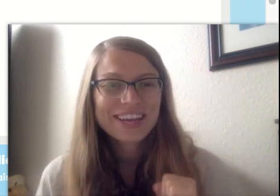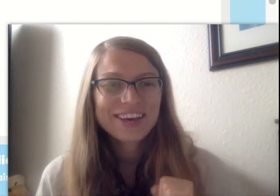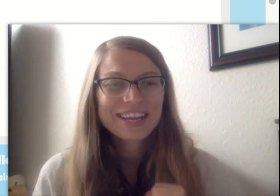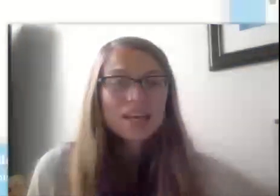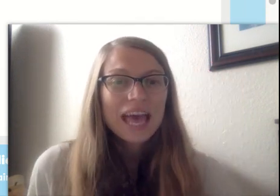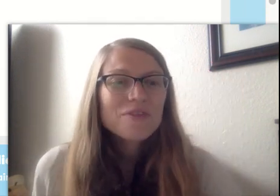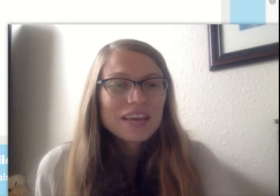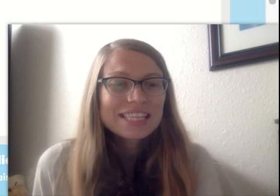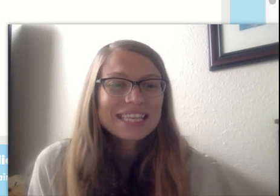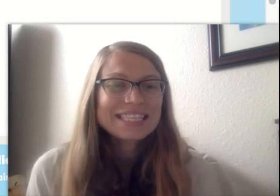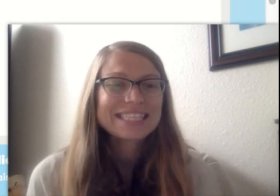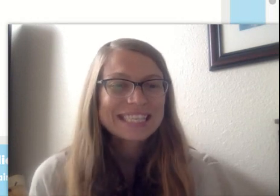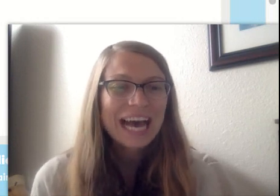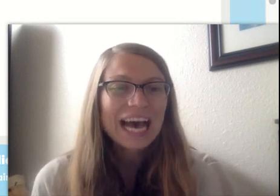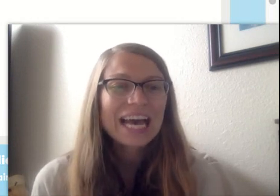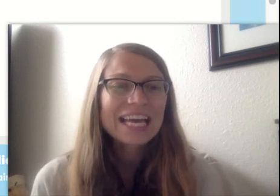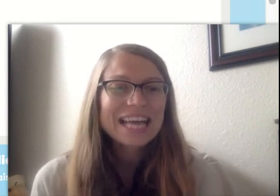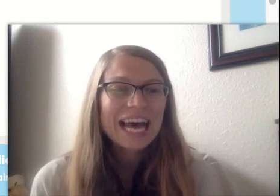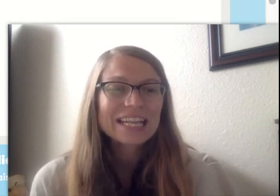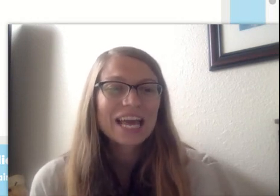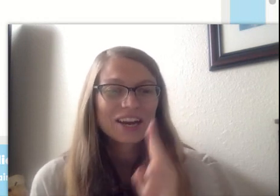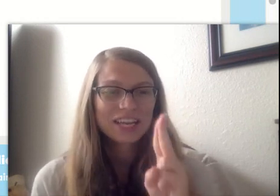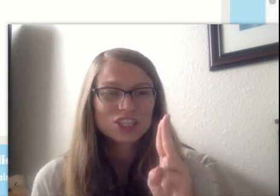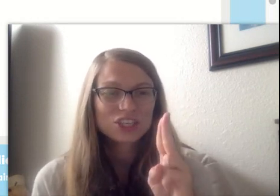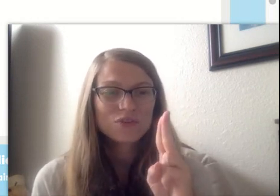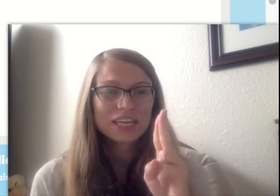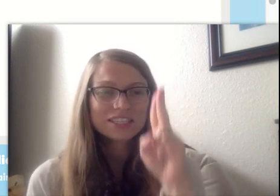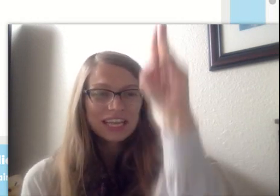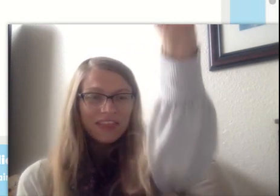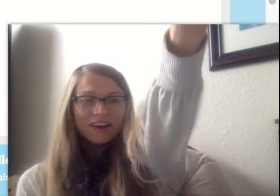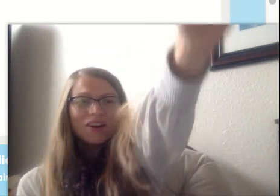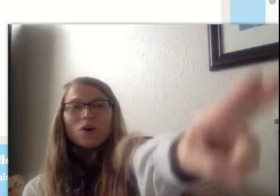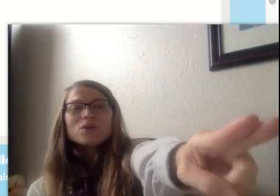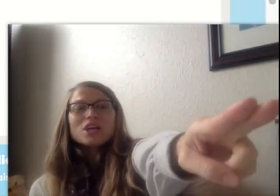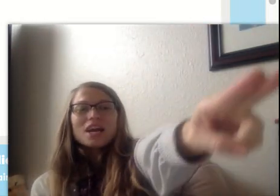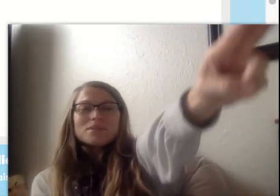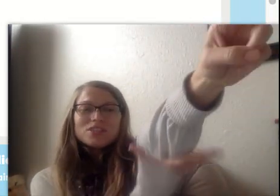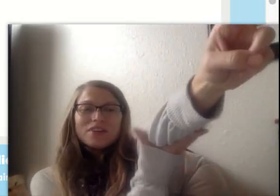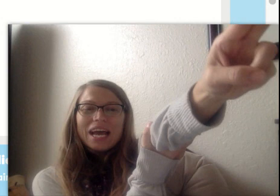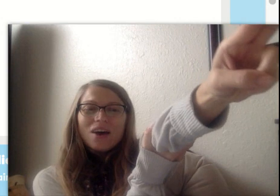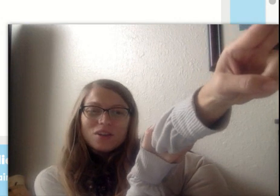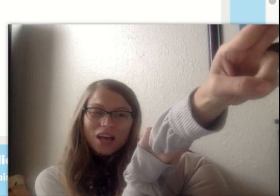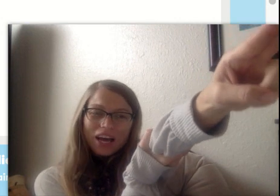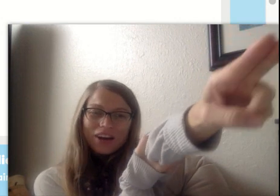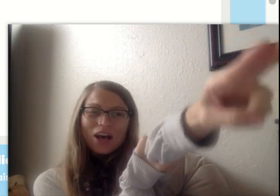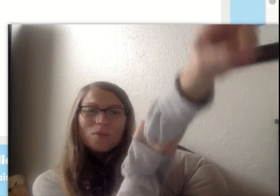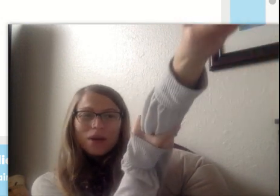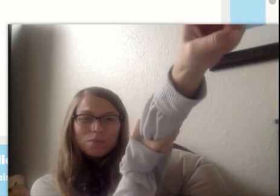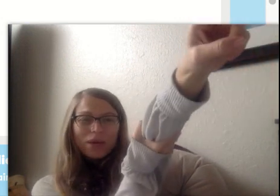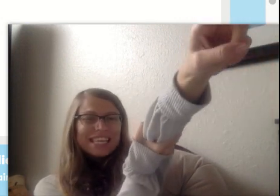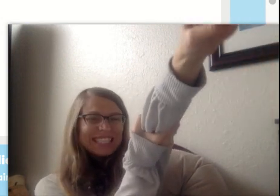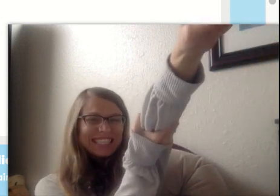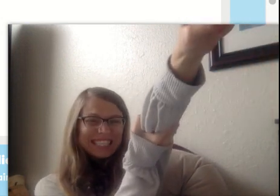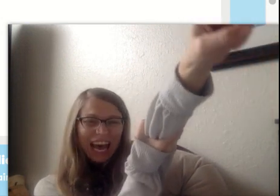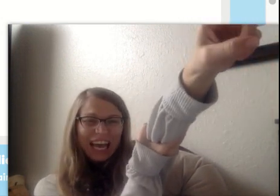Very good. F is a skyline letter. Get your two fingers together. Hold your arms straight out, lock your elbow, and